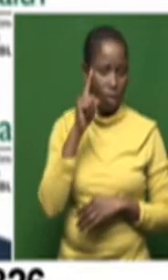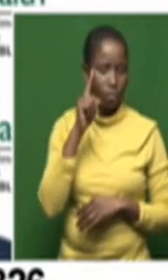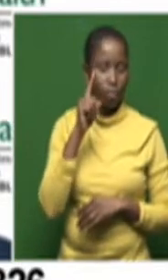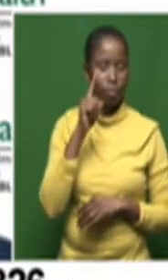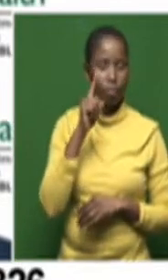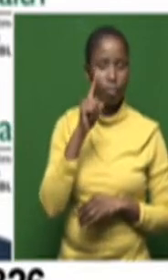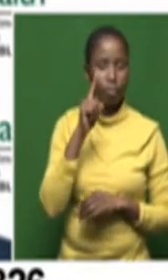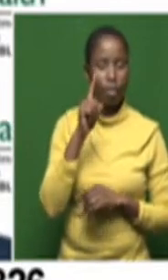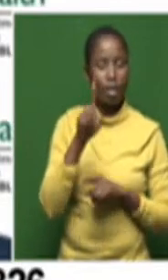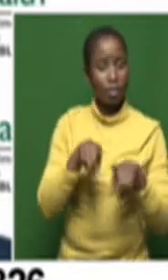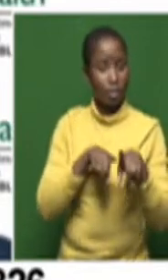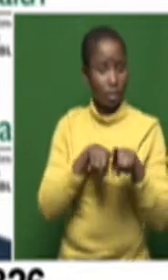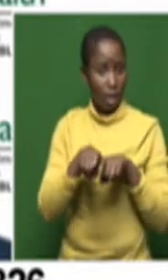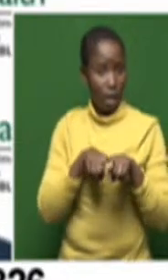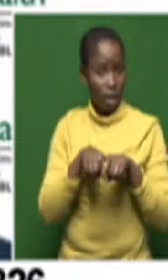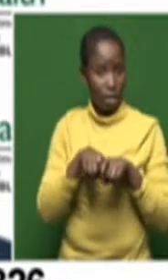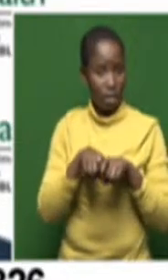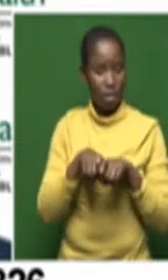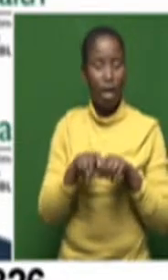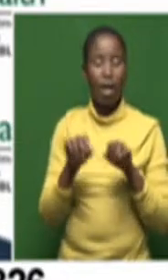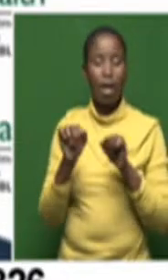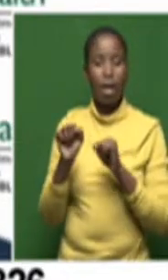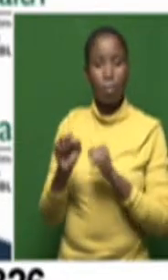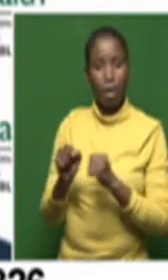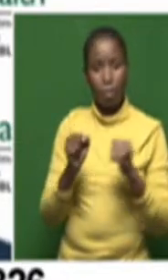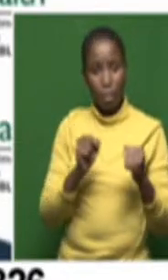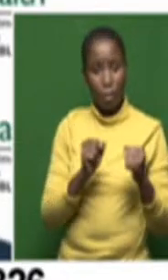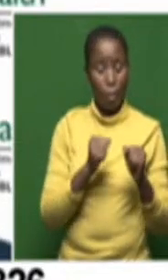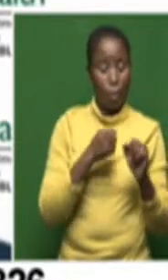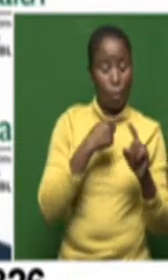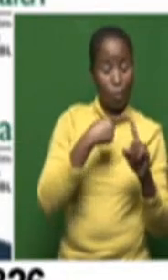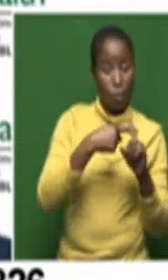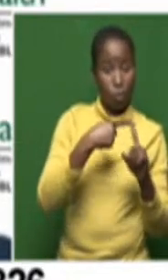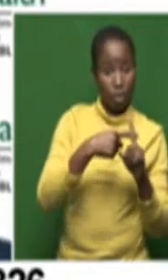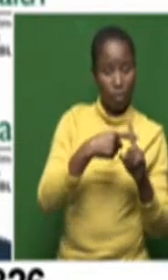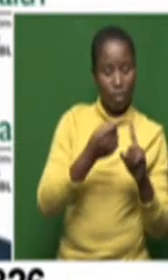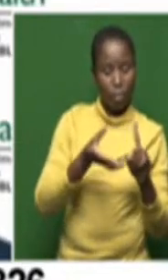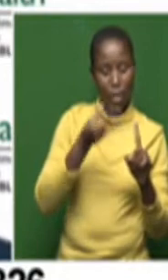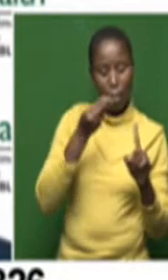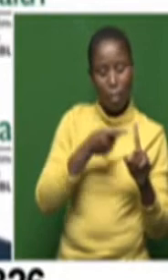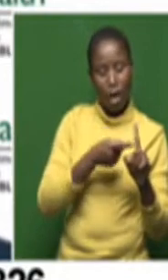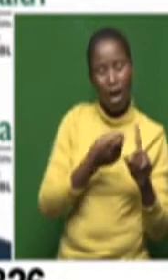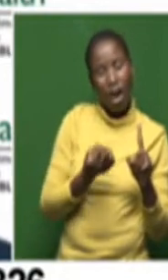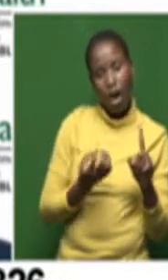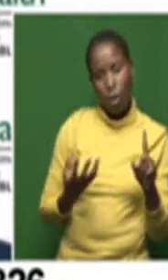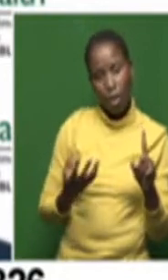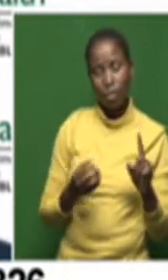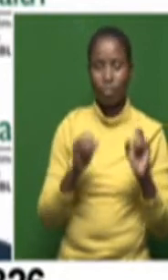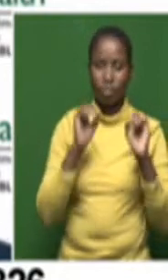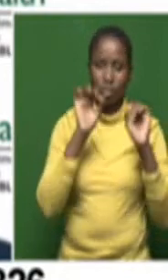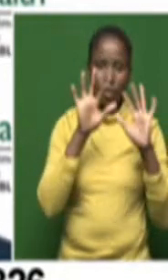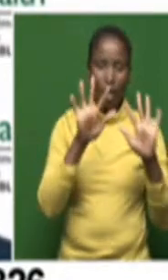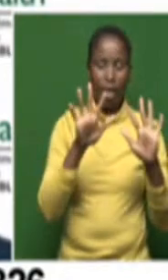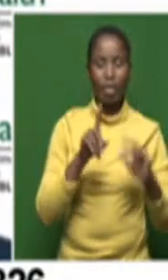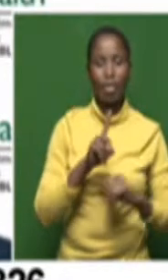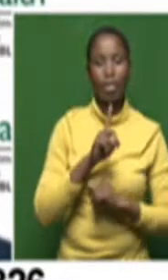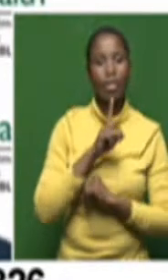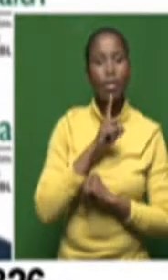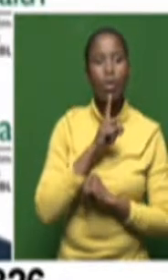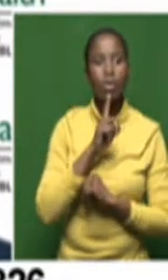daily basis have remained between the positive tests have remained between 10,000